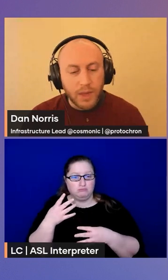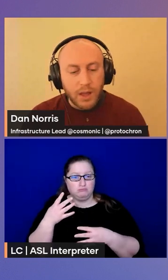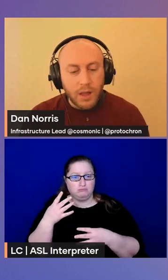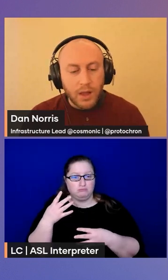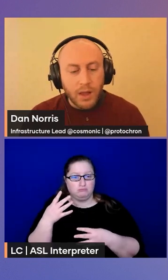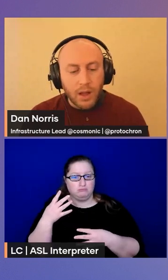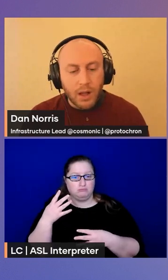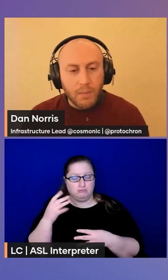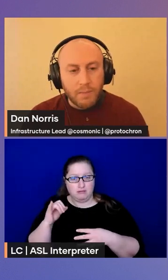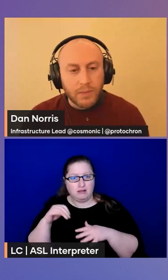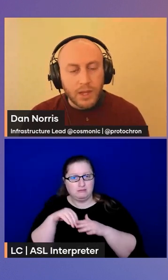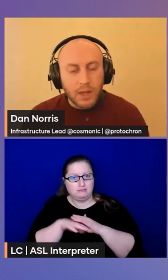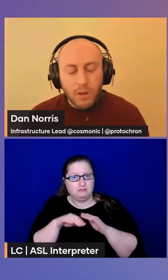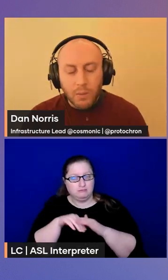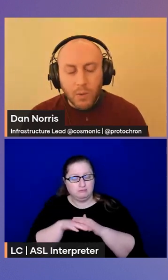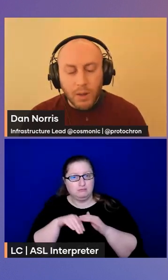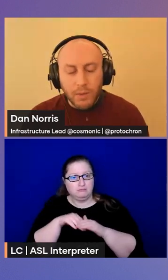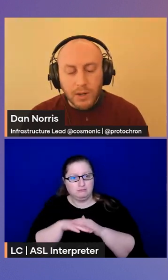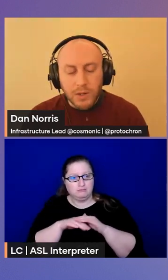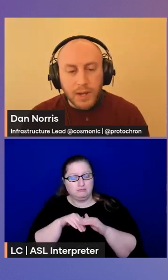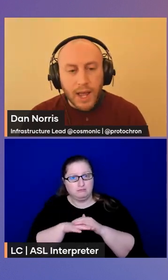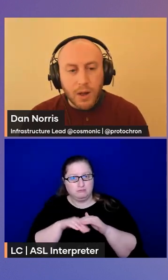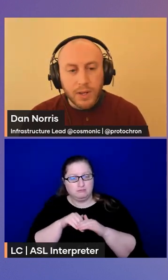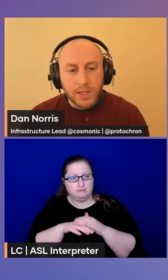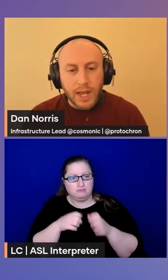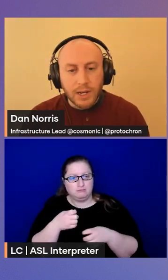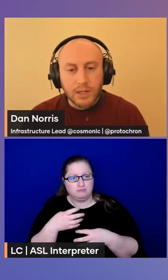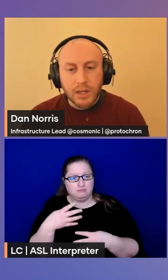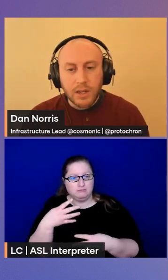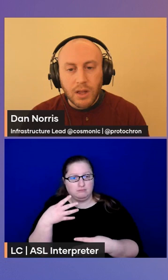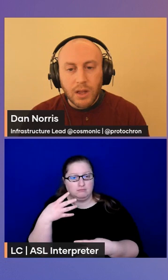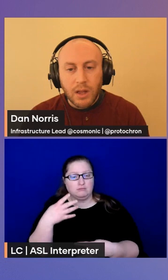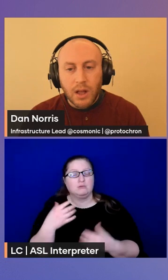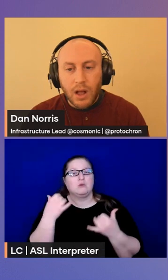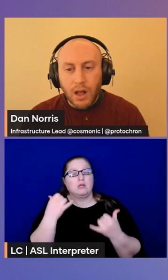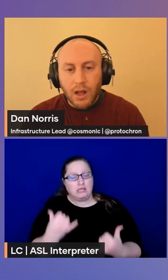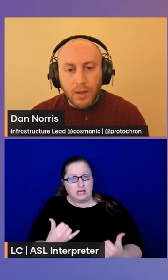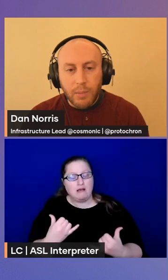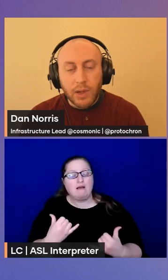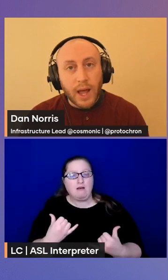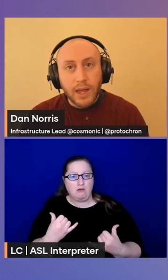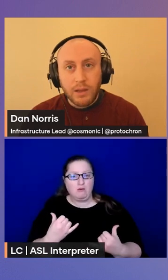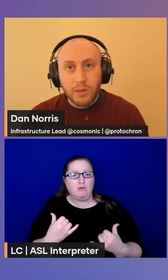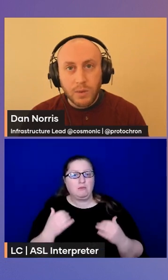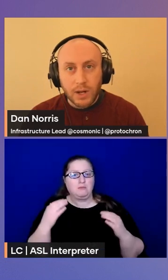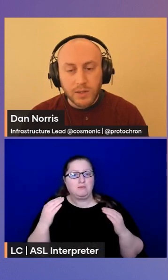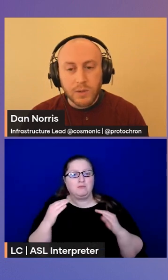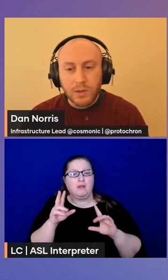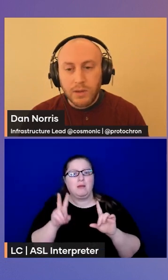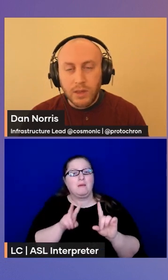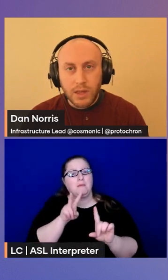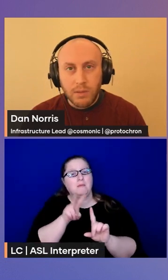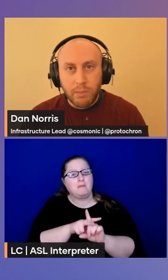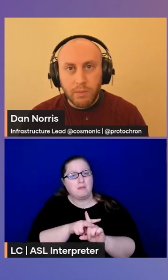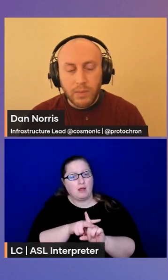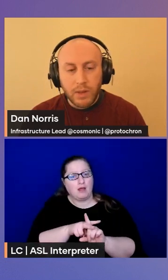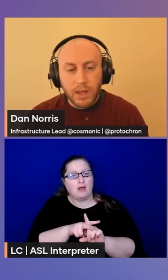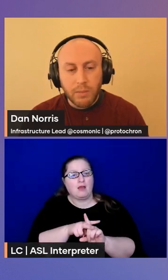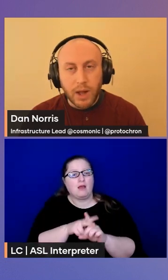here. What I'm going to do now is actually apply through console